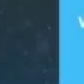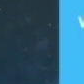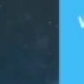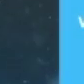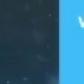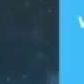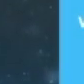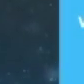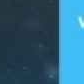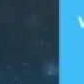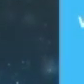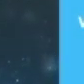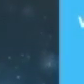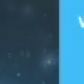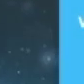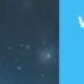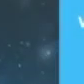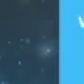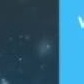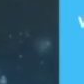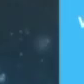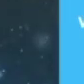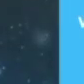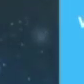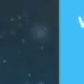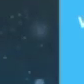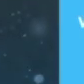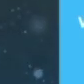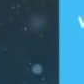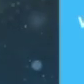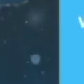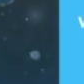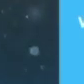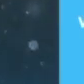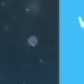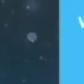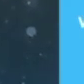Disposable Products has just for you.